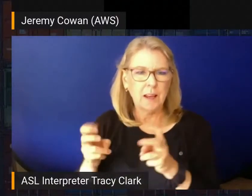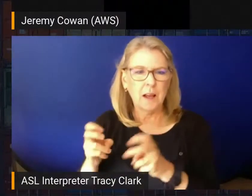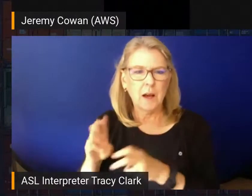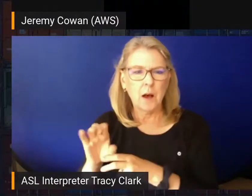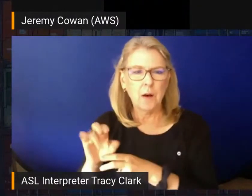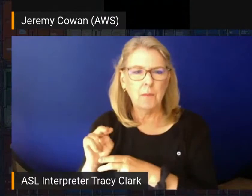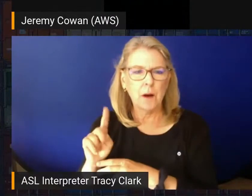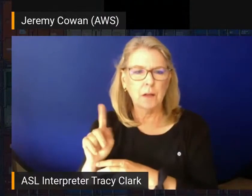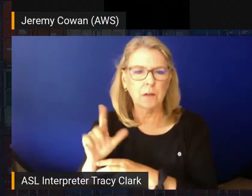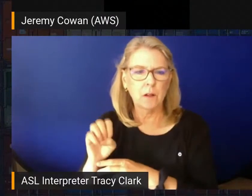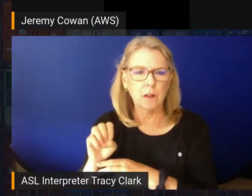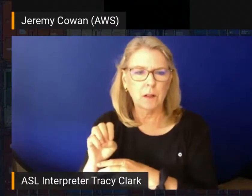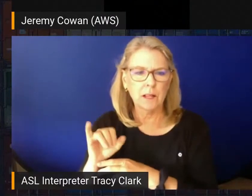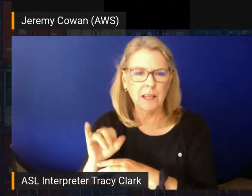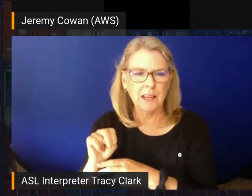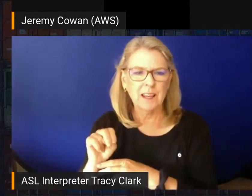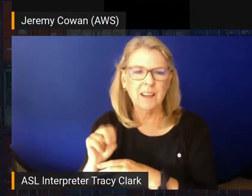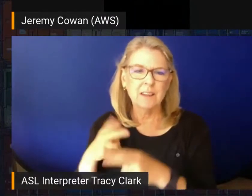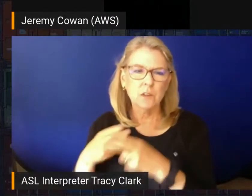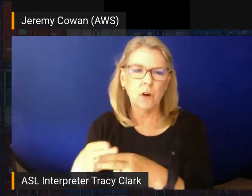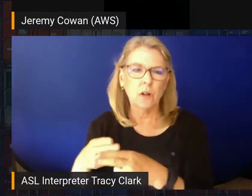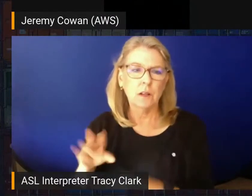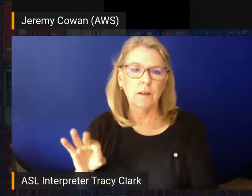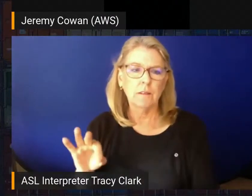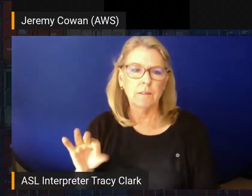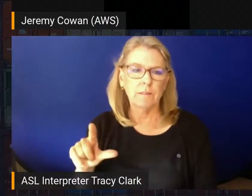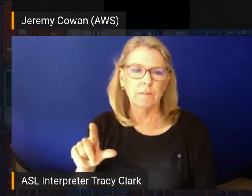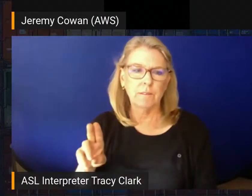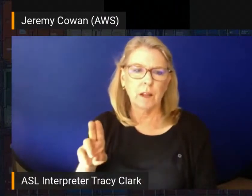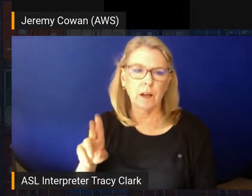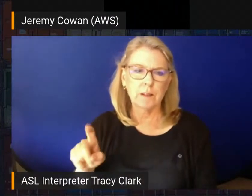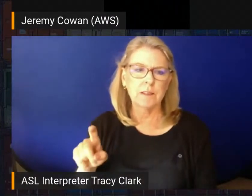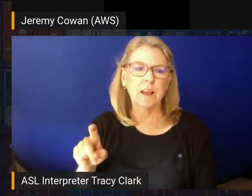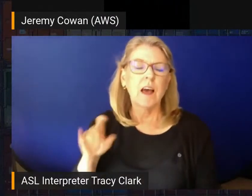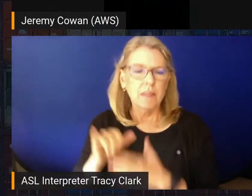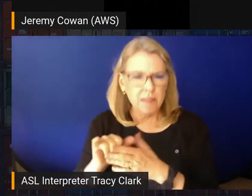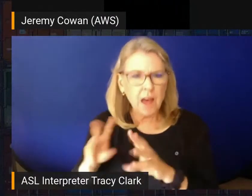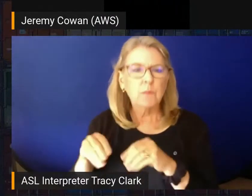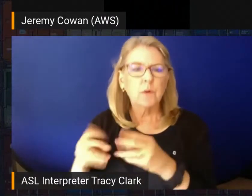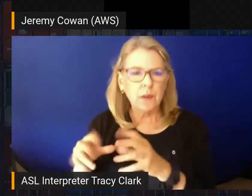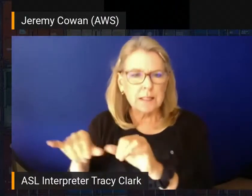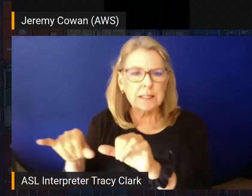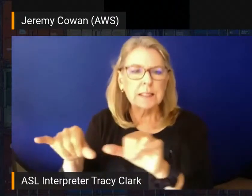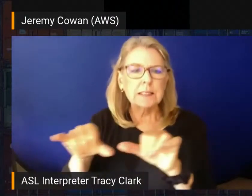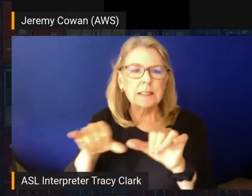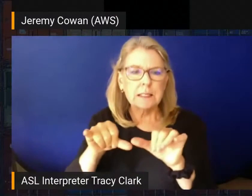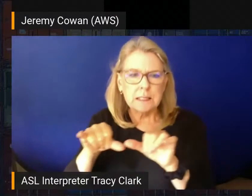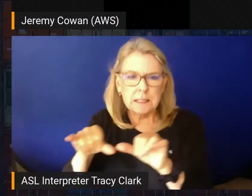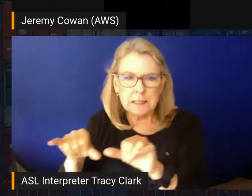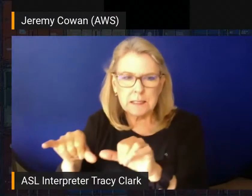And that sort of provides like the consistency of state in the cluster and continuous enforcement.